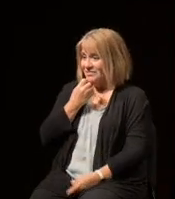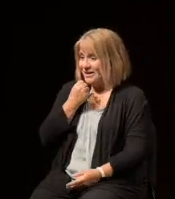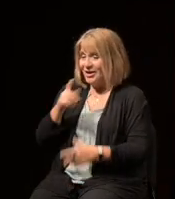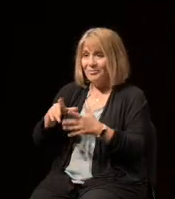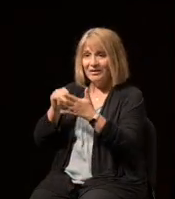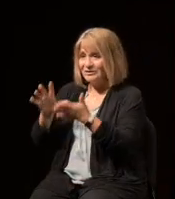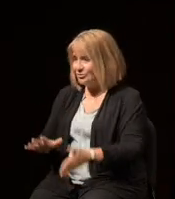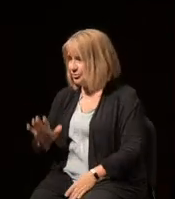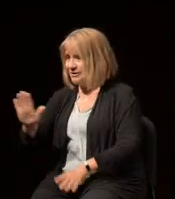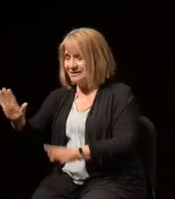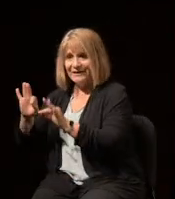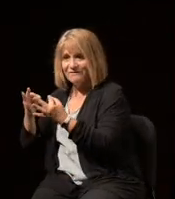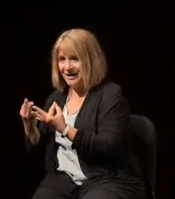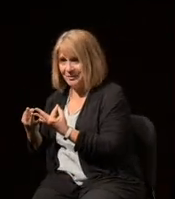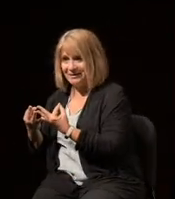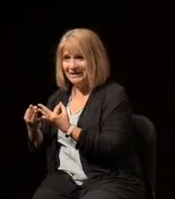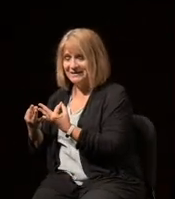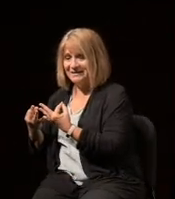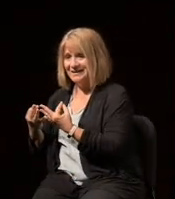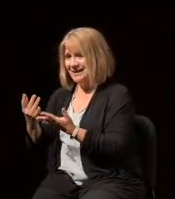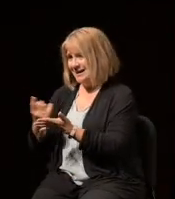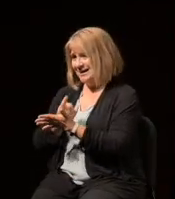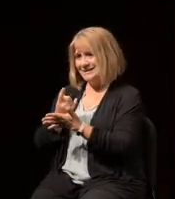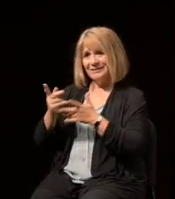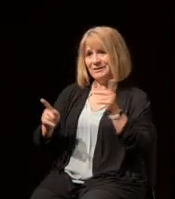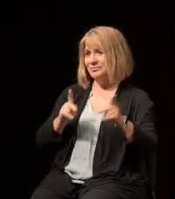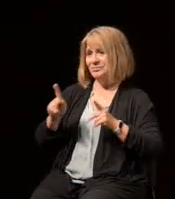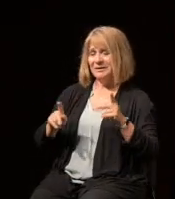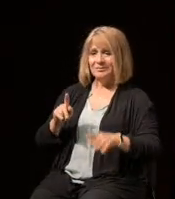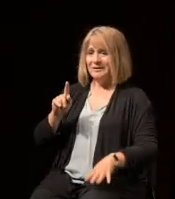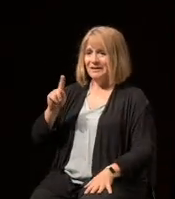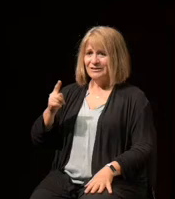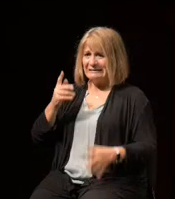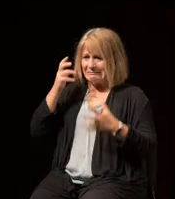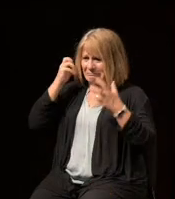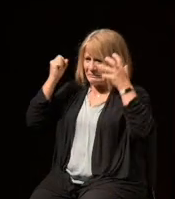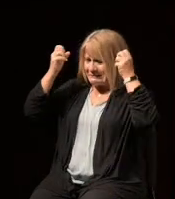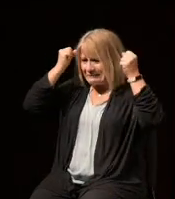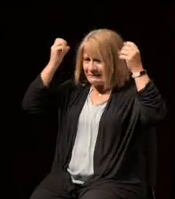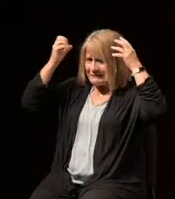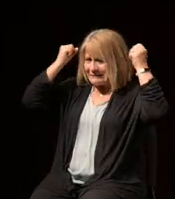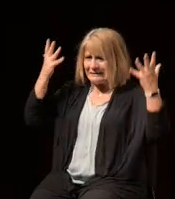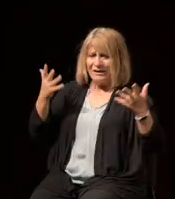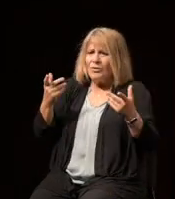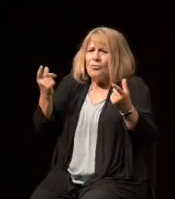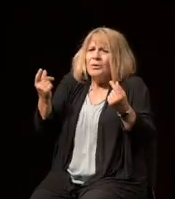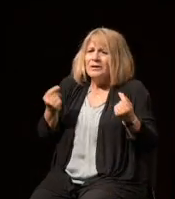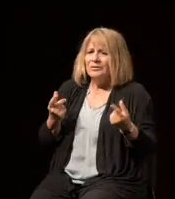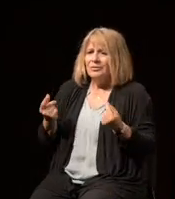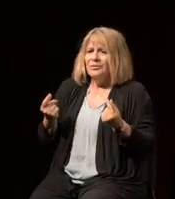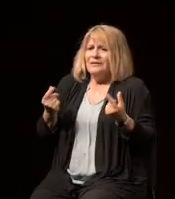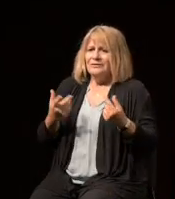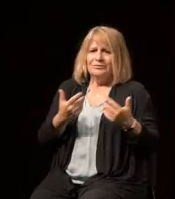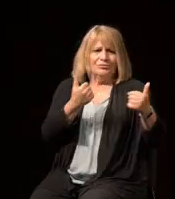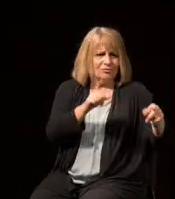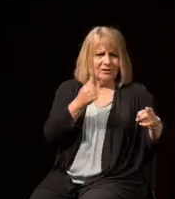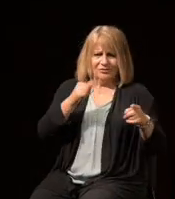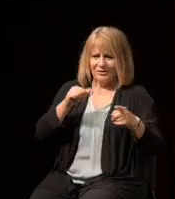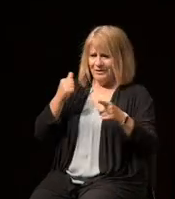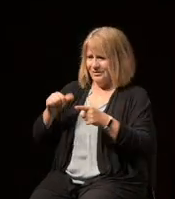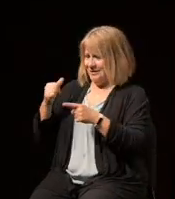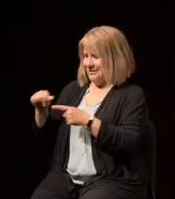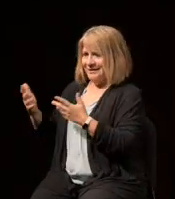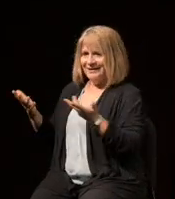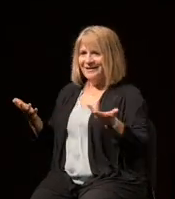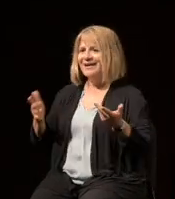of the students. And sometimes people are just pulling their hair out and trying to figure out, what do we do? We tried lots of different things. And so that's